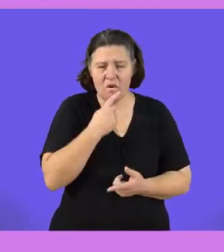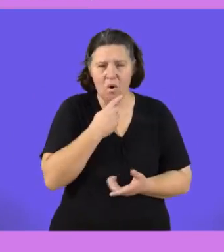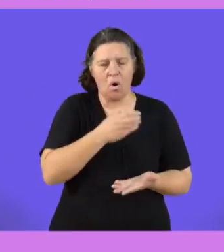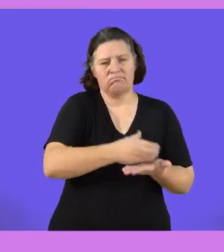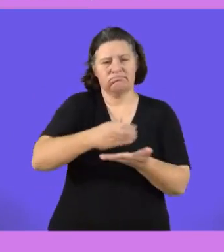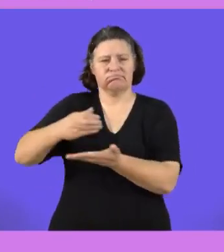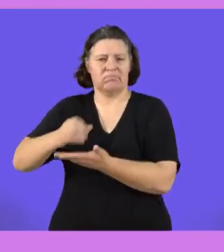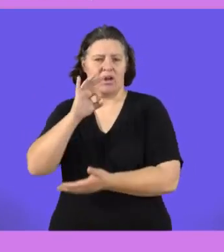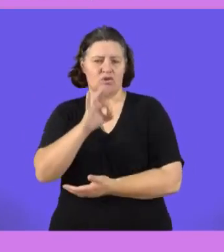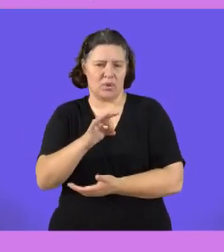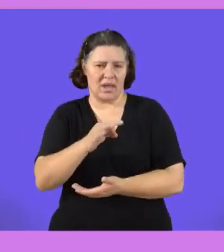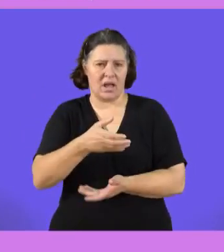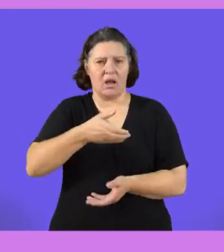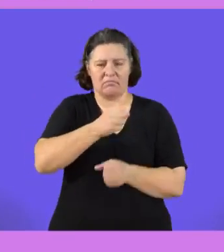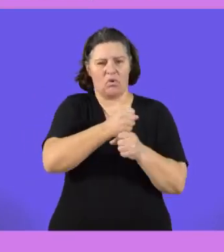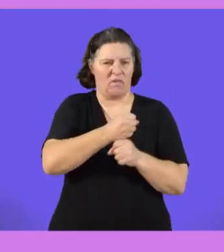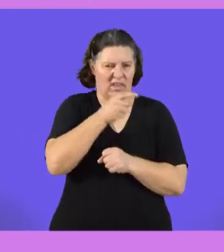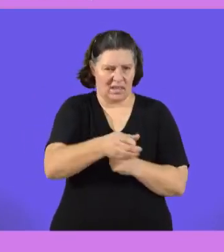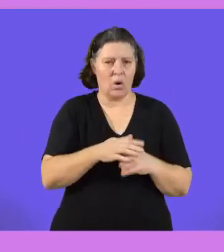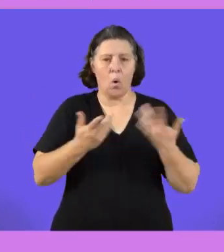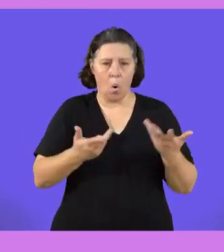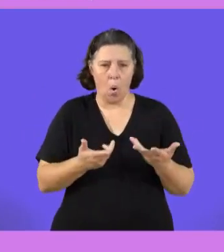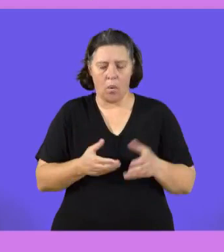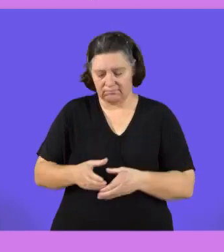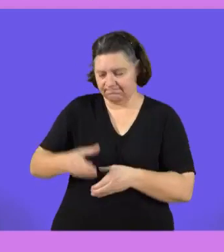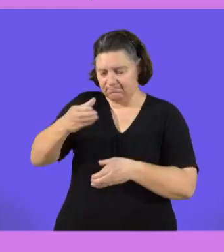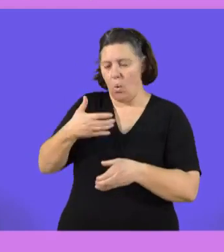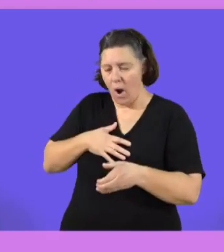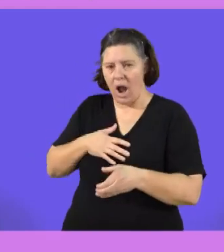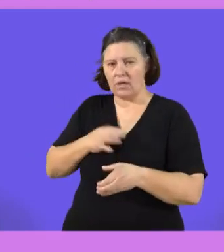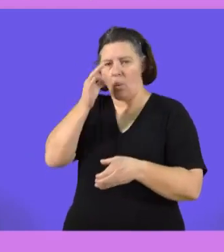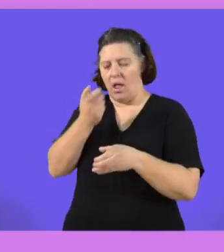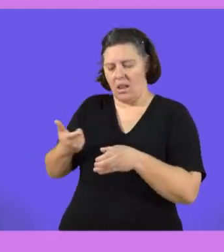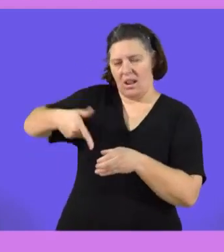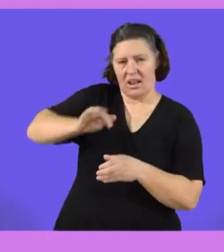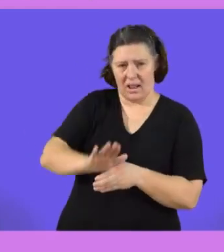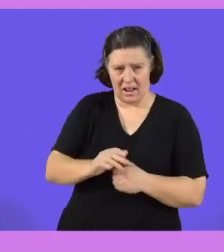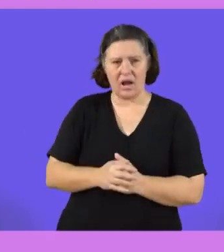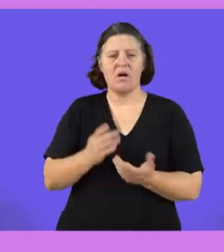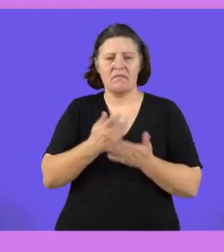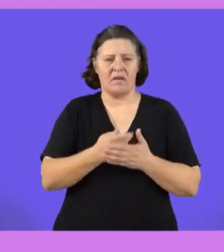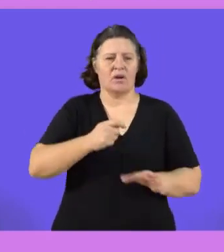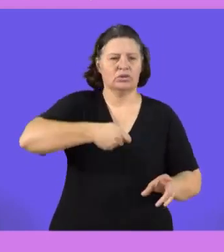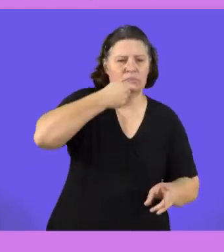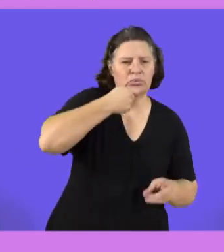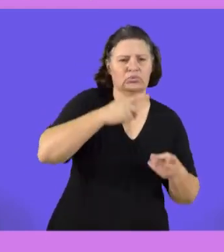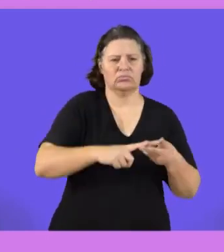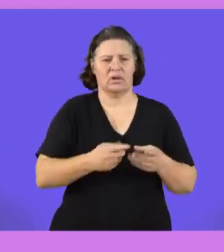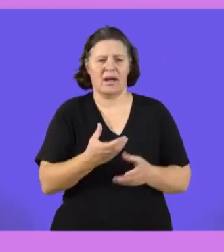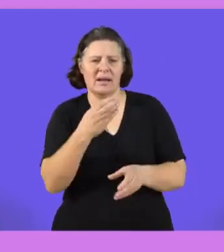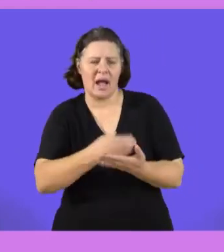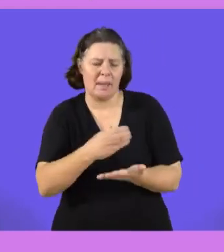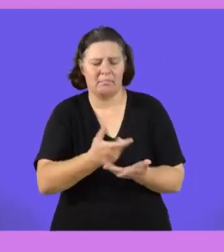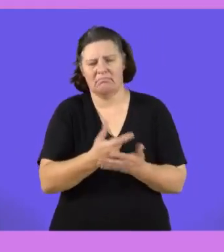coffee, selecting a container to store excess cooking oil. Measuring instruments, that will include your spoons, cups,